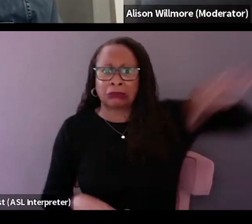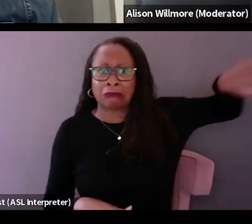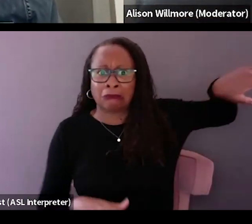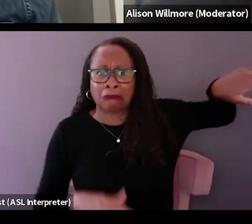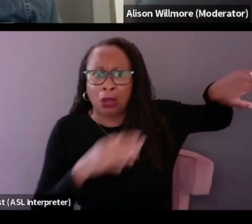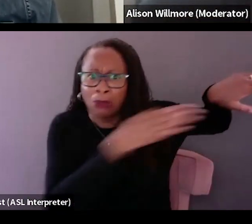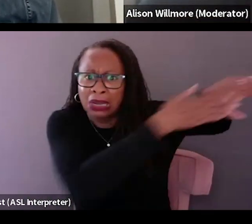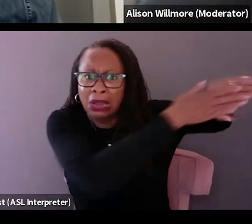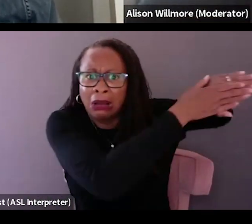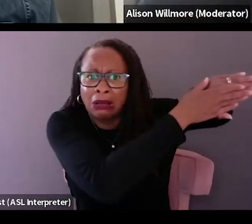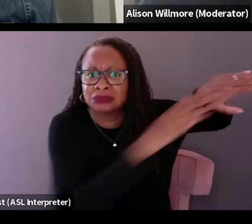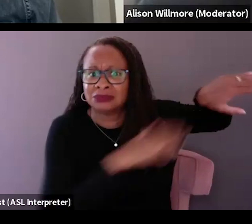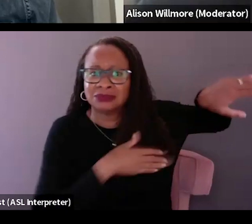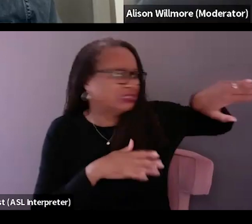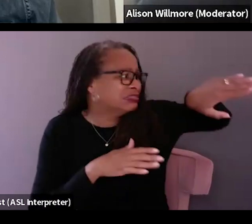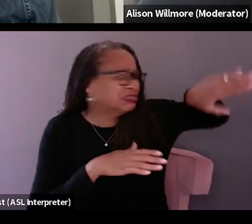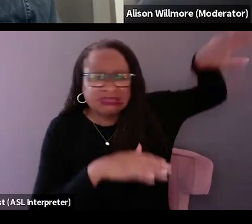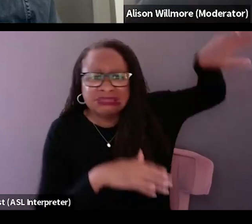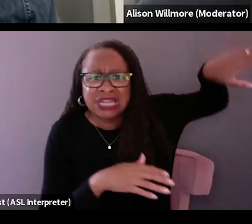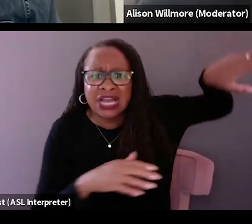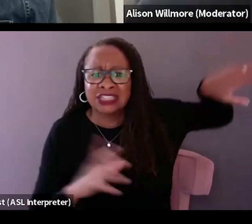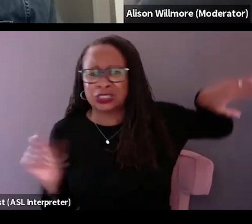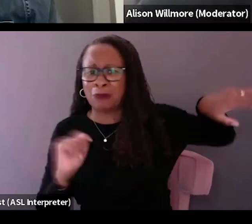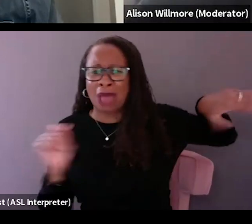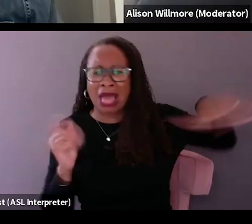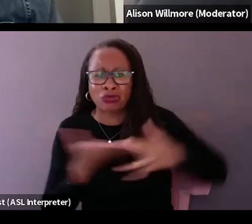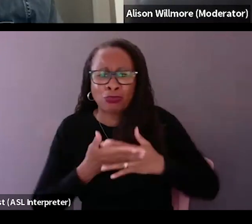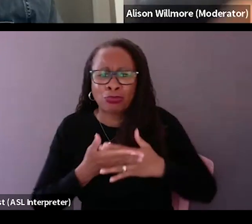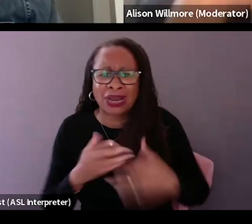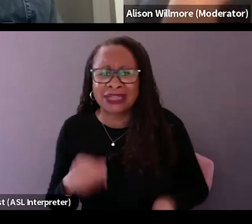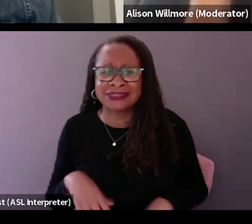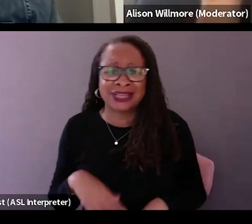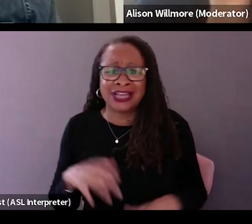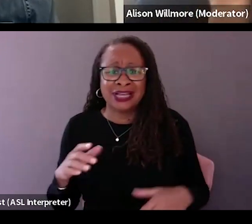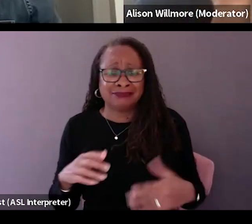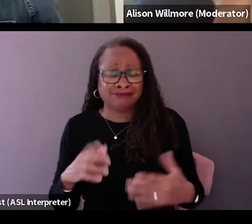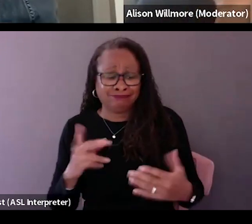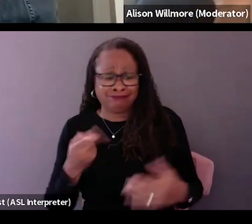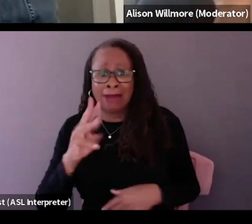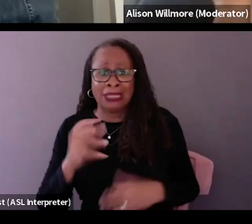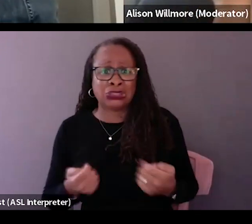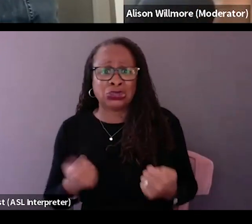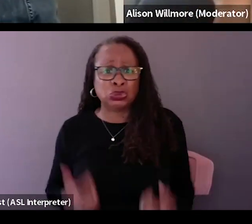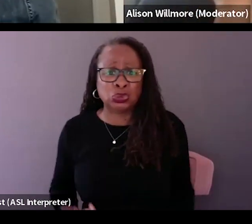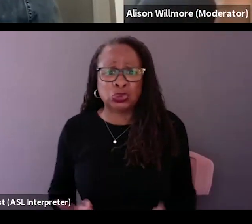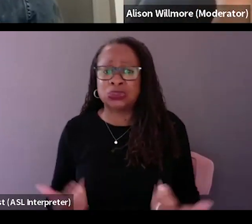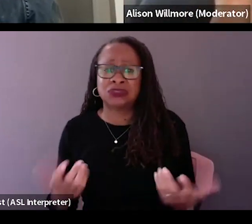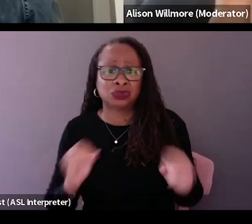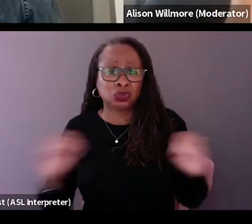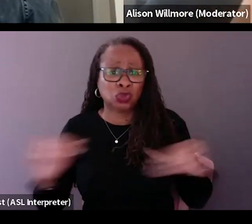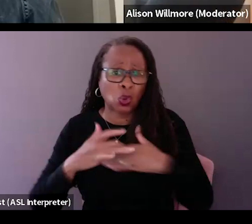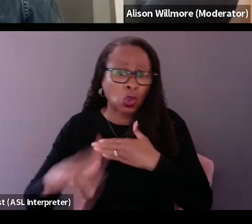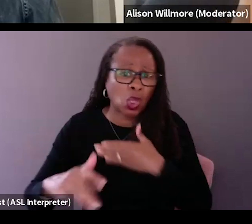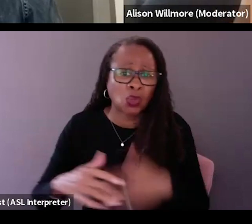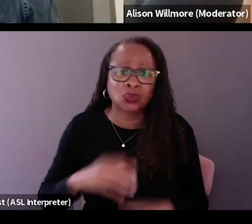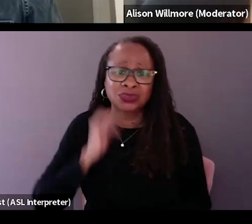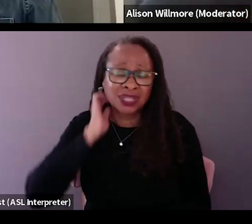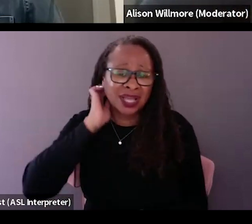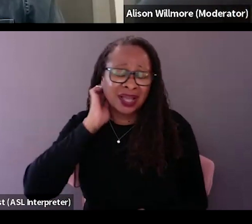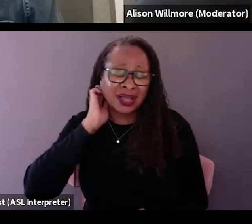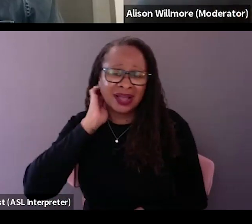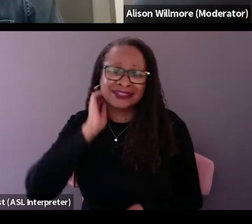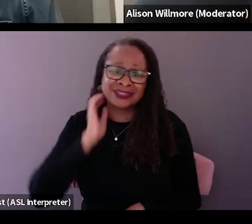breaks like while the film was still playing, which is a filmmaker's nightmare. Like, so she just left for certain parts, I guess, and came